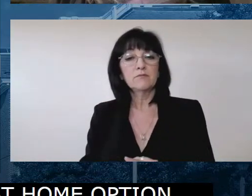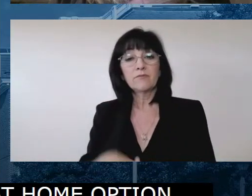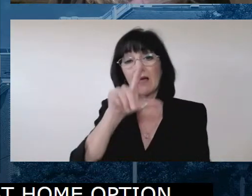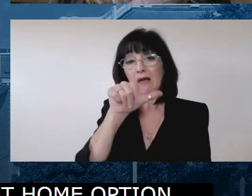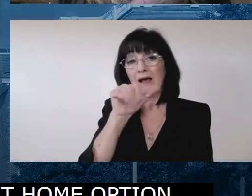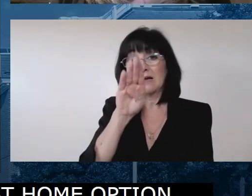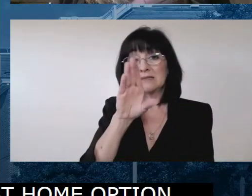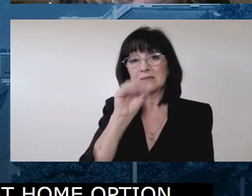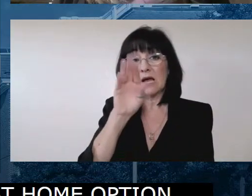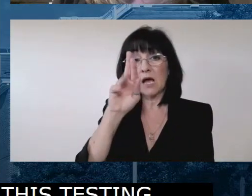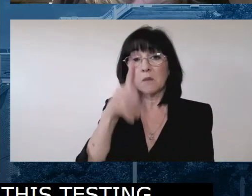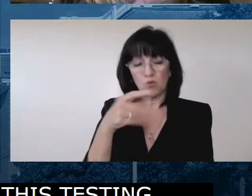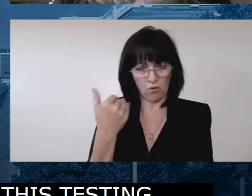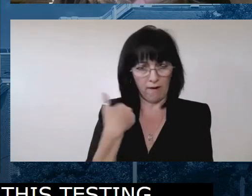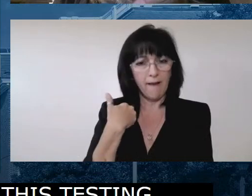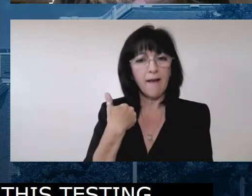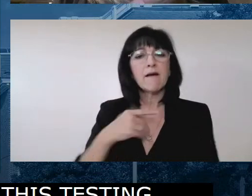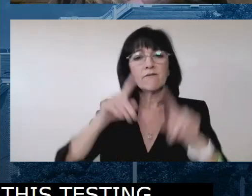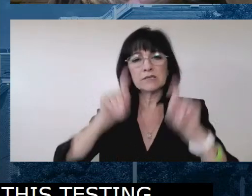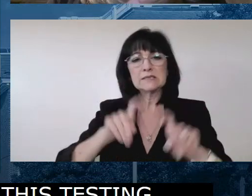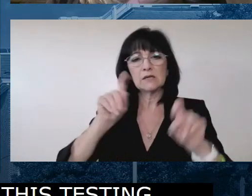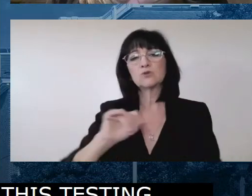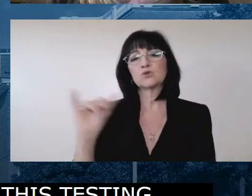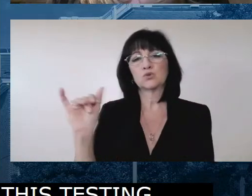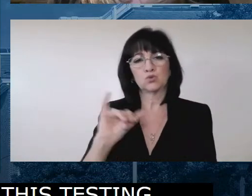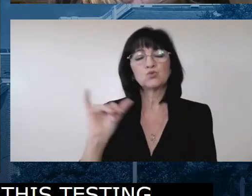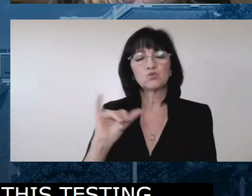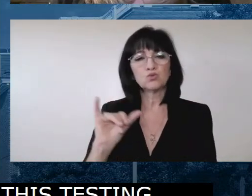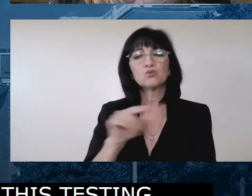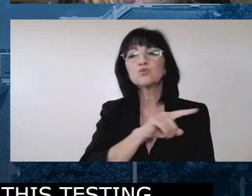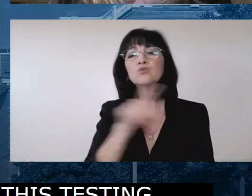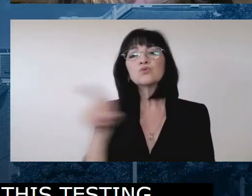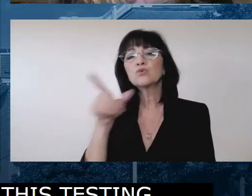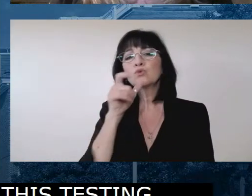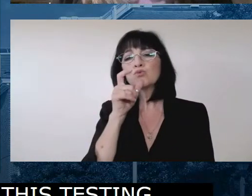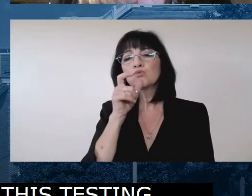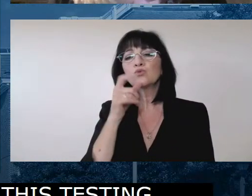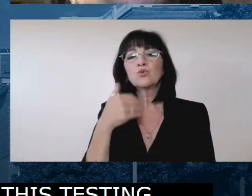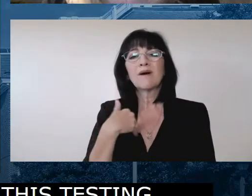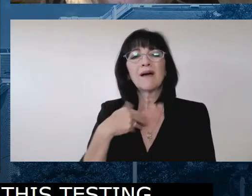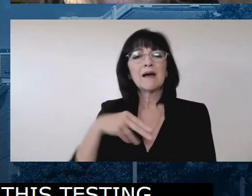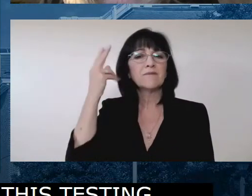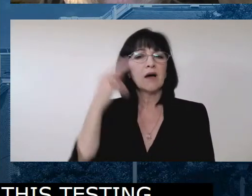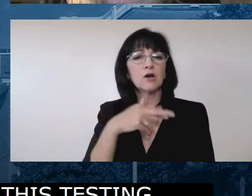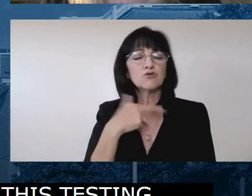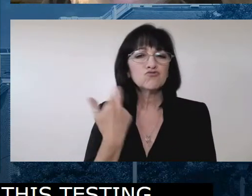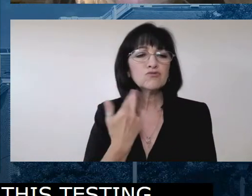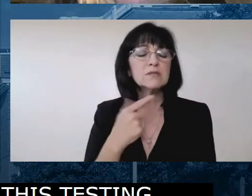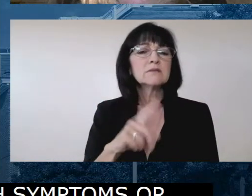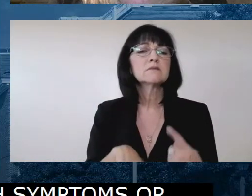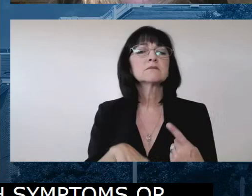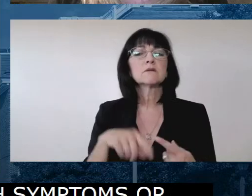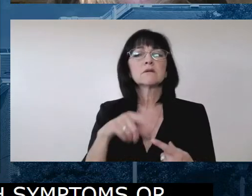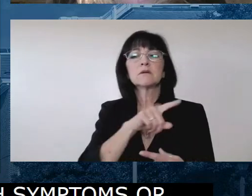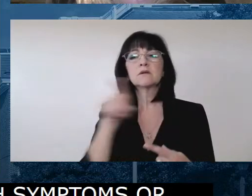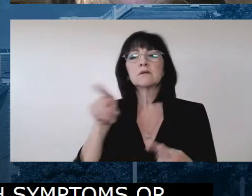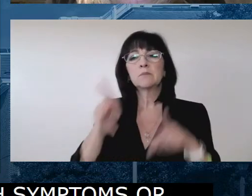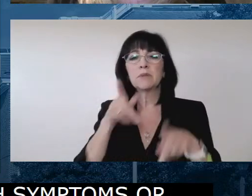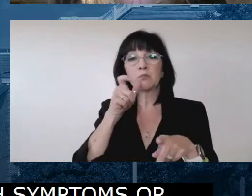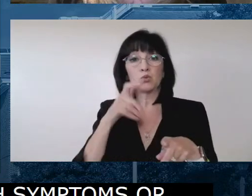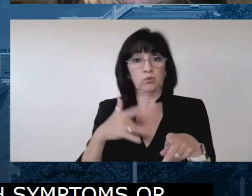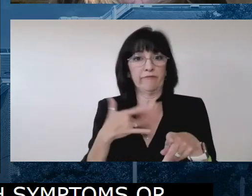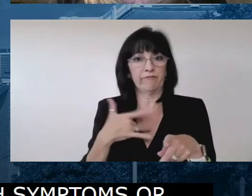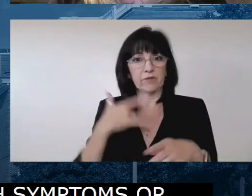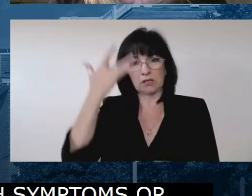to support those who are with symptoms or high-risk individuals. We're really, really excited about a